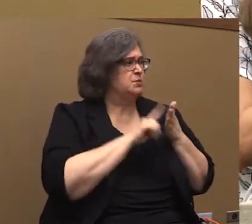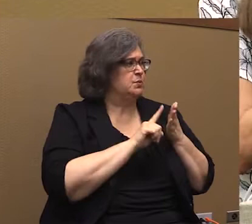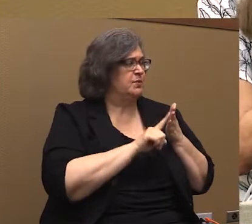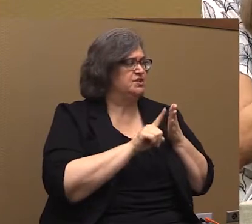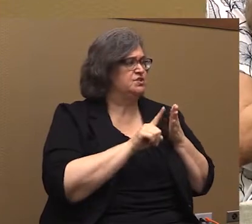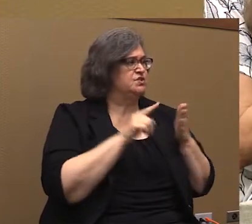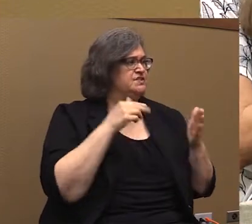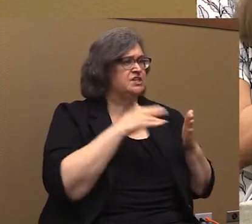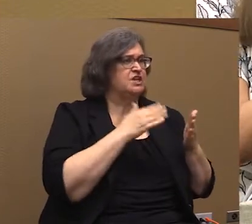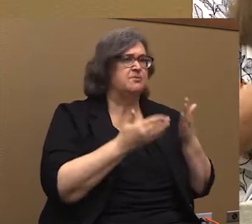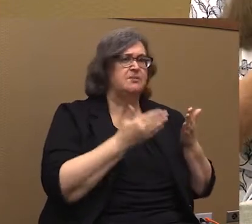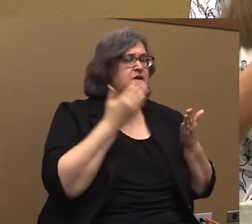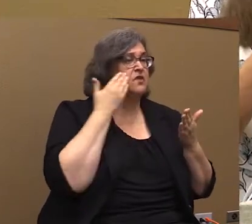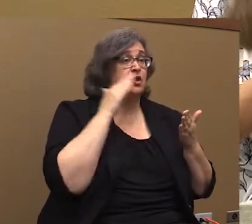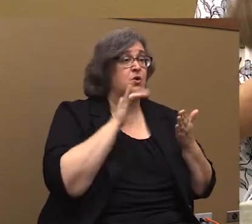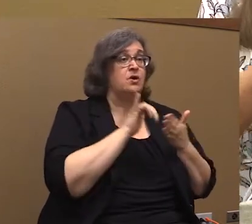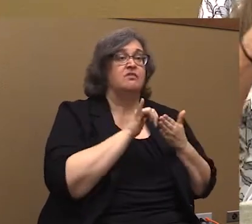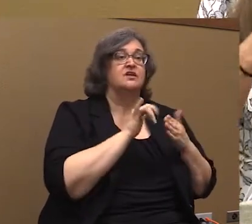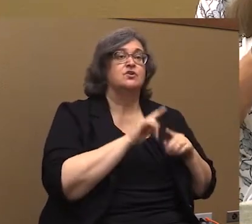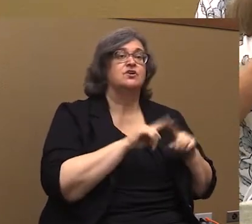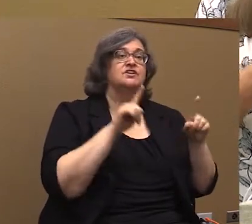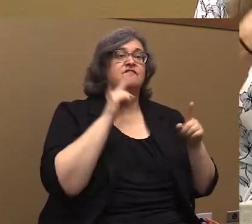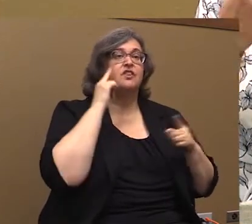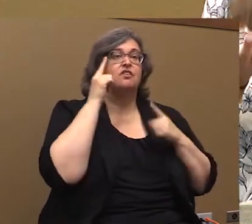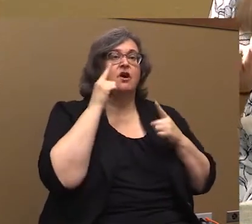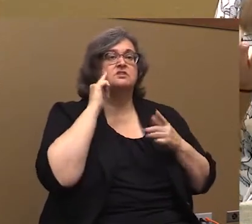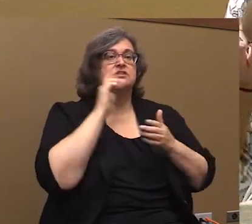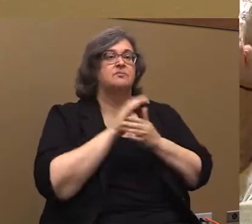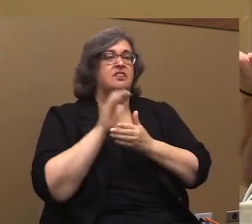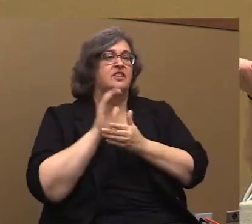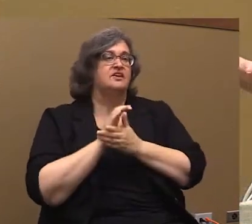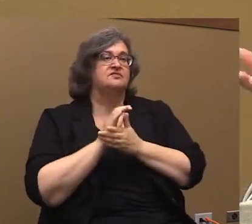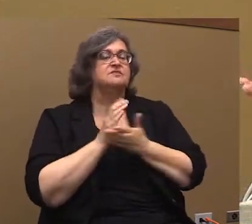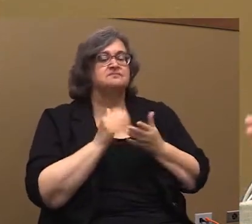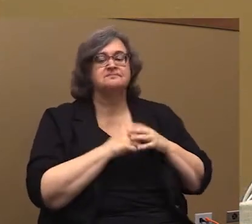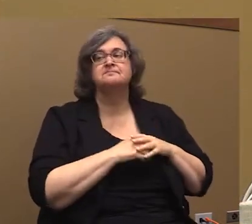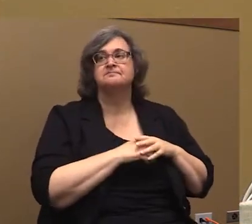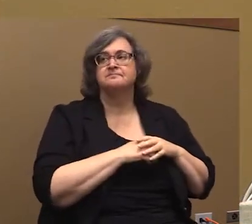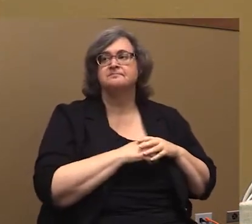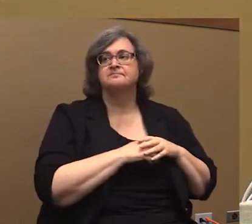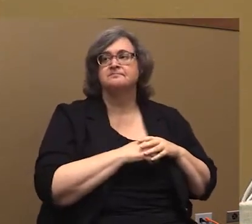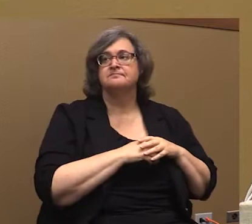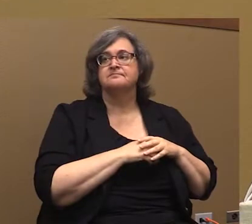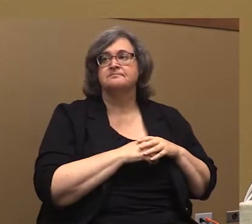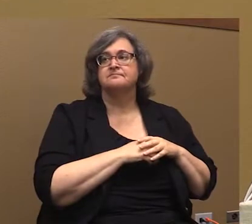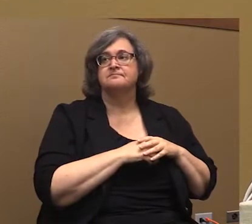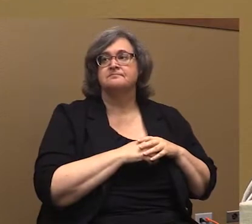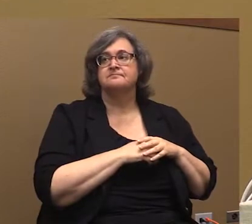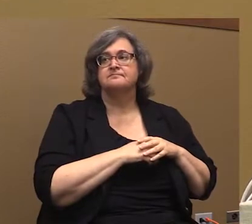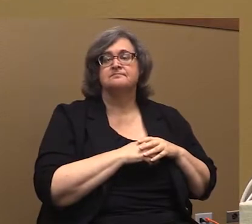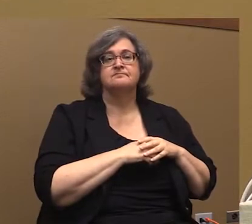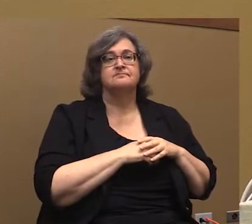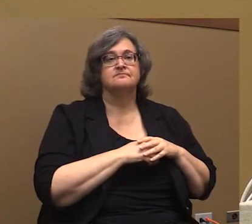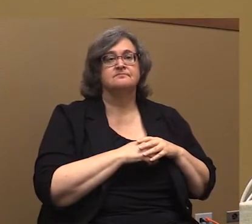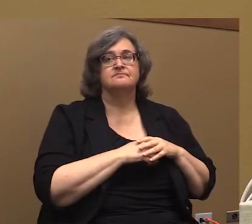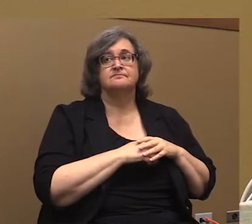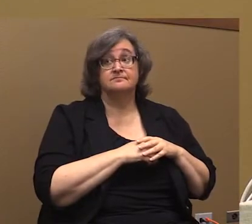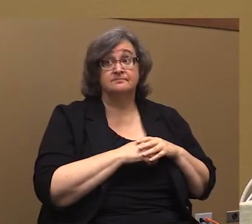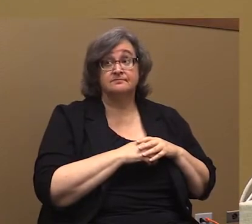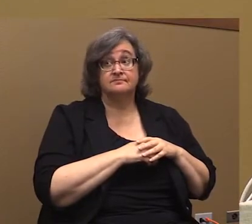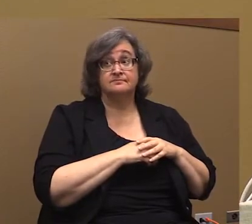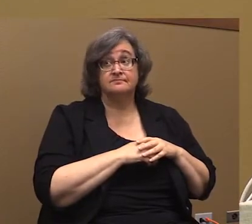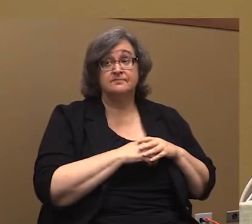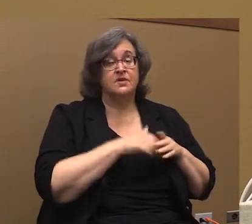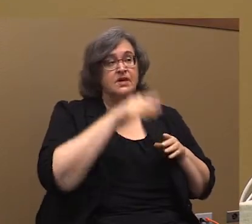those research studies, they may not realize that they're different thoughts and beliefs from what they have. Like